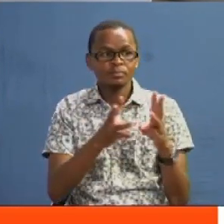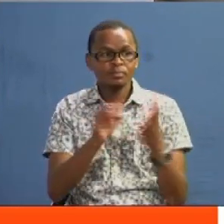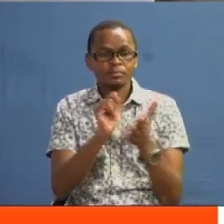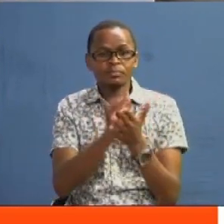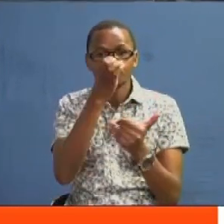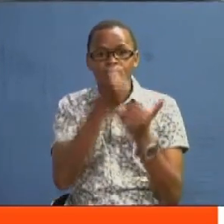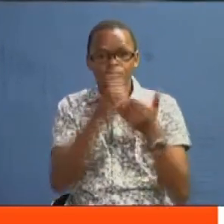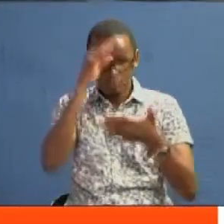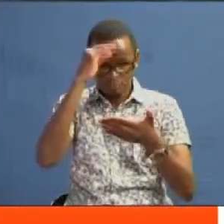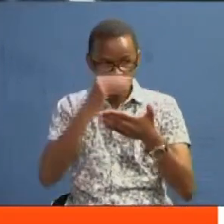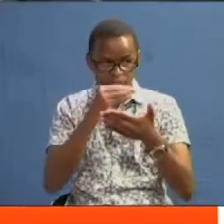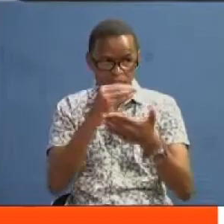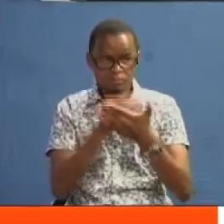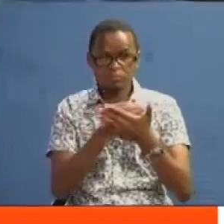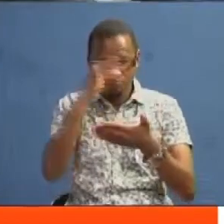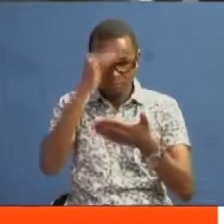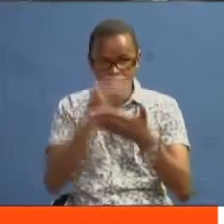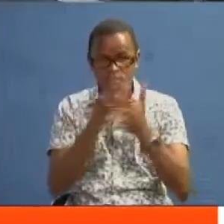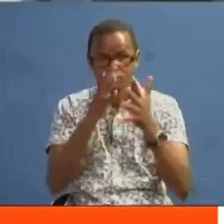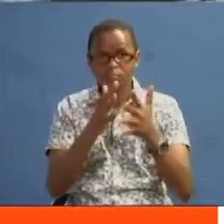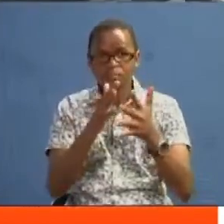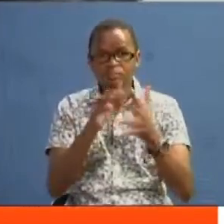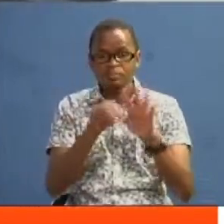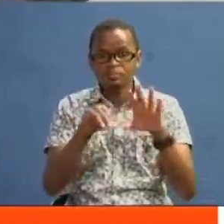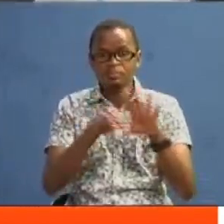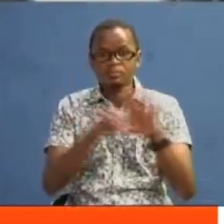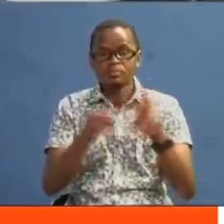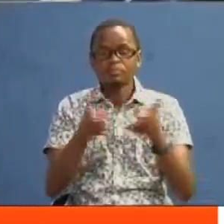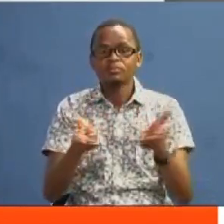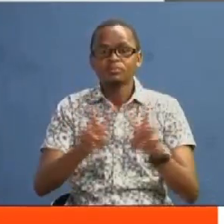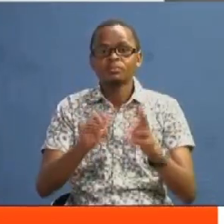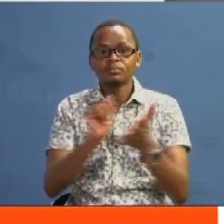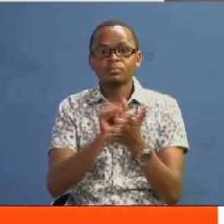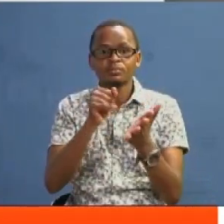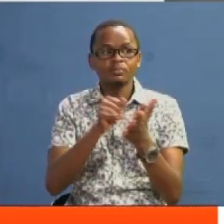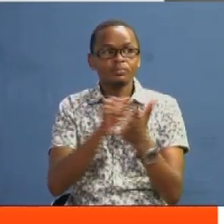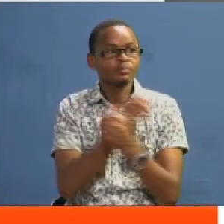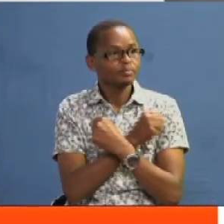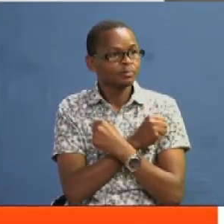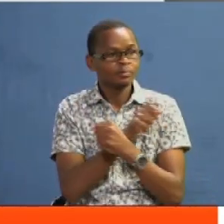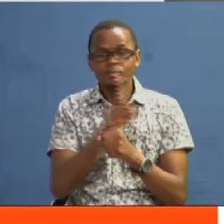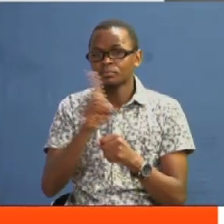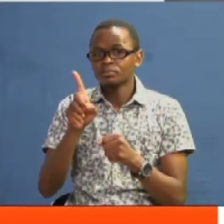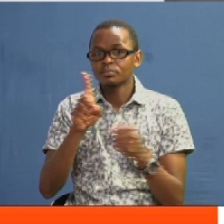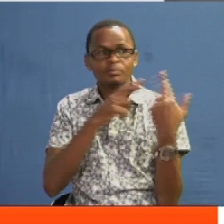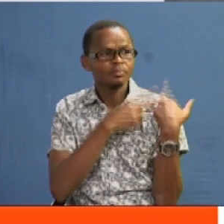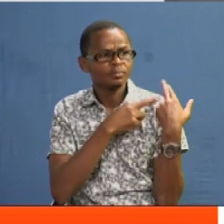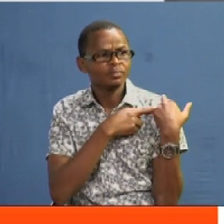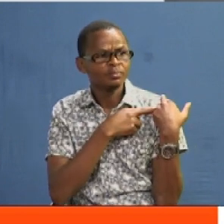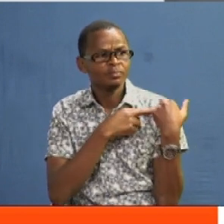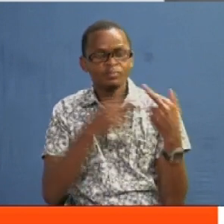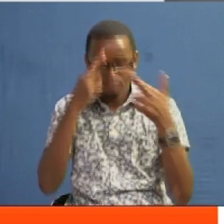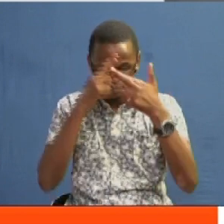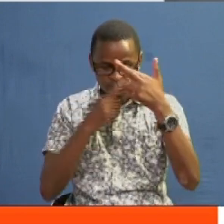end of learning period, the learner should have been molded to life values that includes love, responsibility,